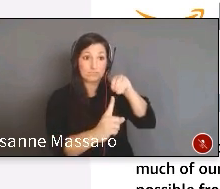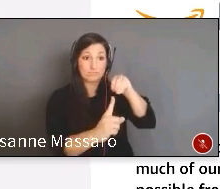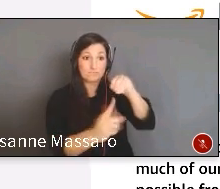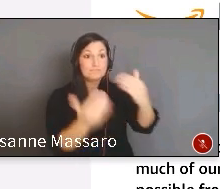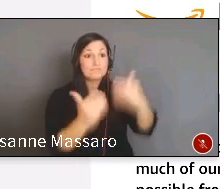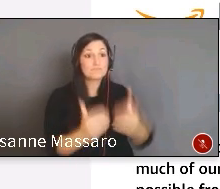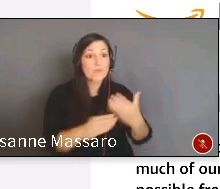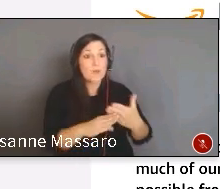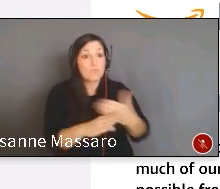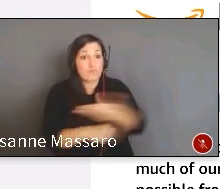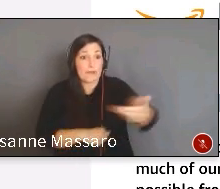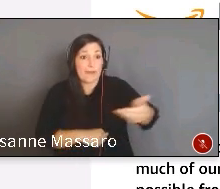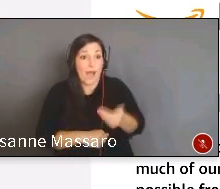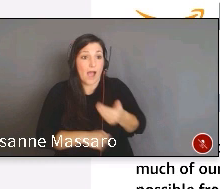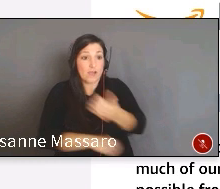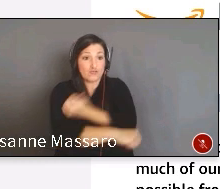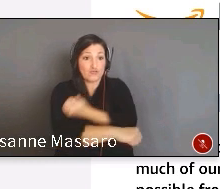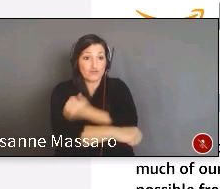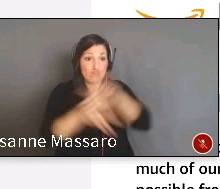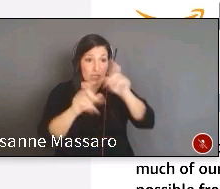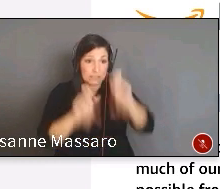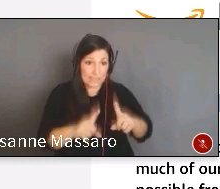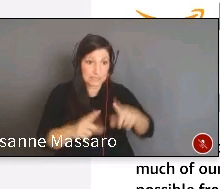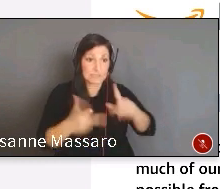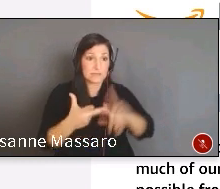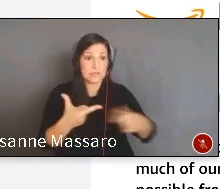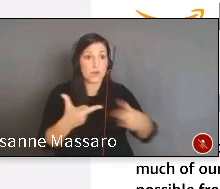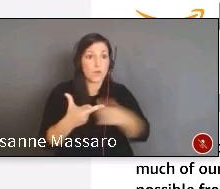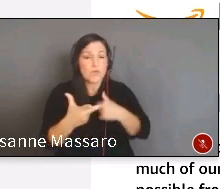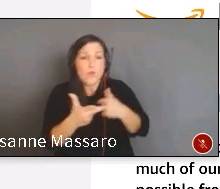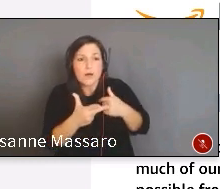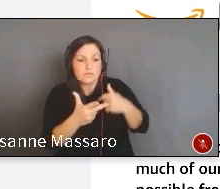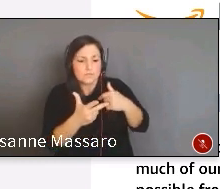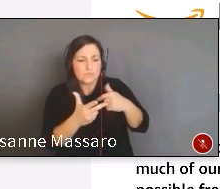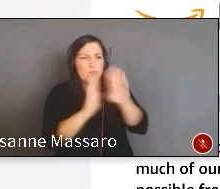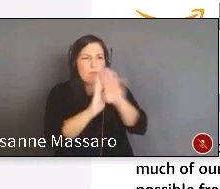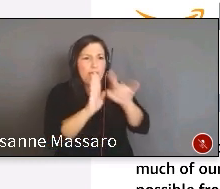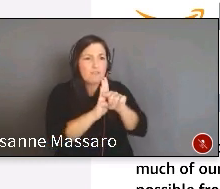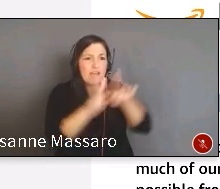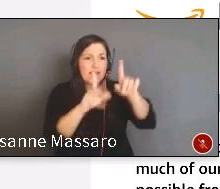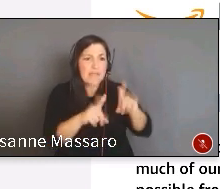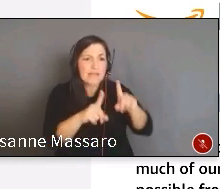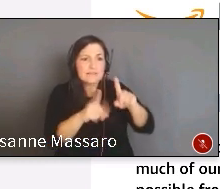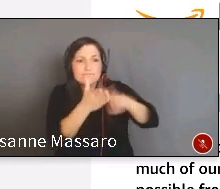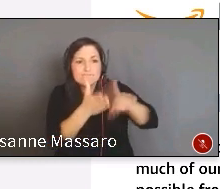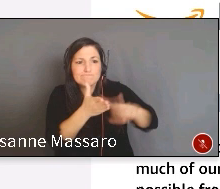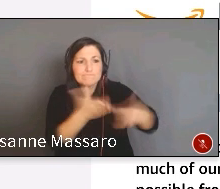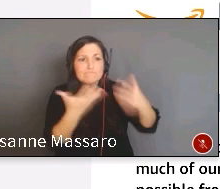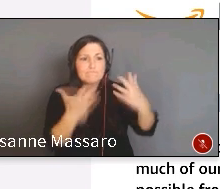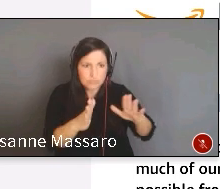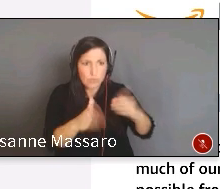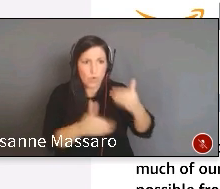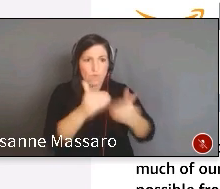your background check initiated and we will complete your paperwork. So once the background check and drug test comes back, you will be scheduled for your